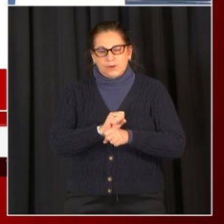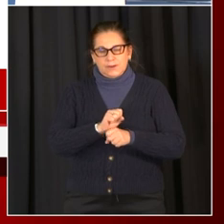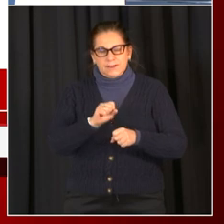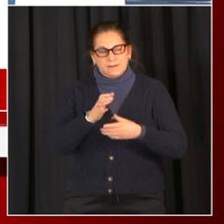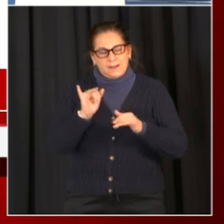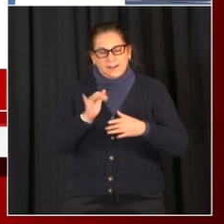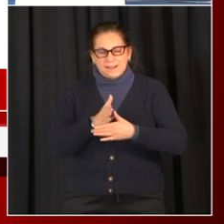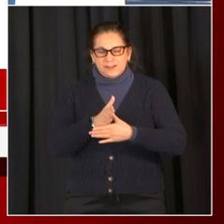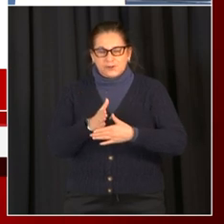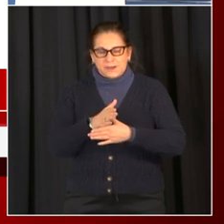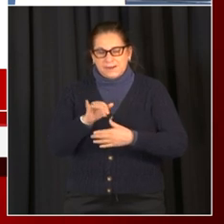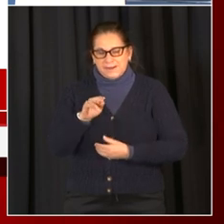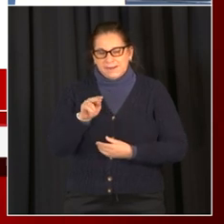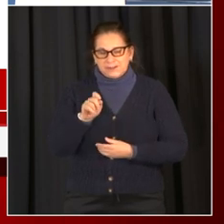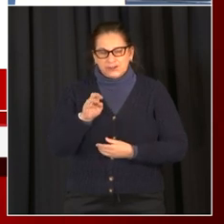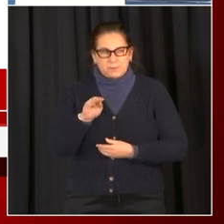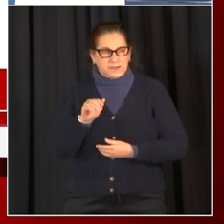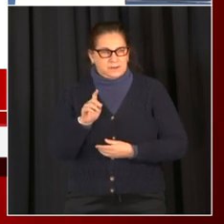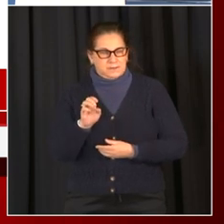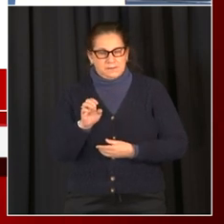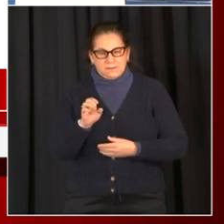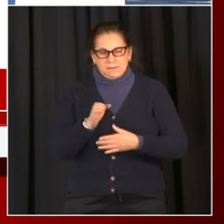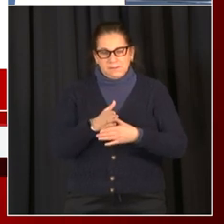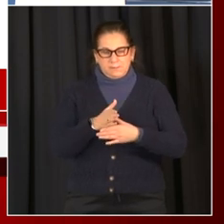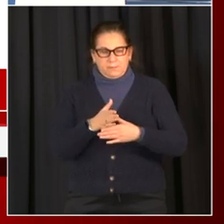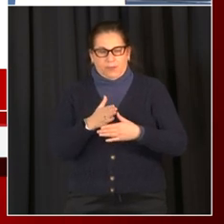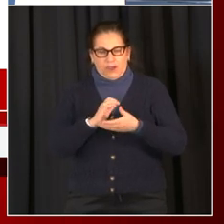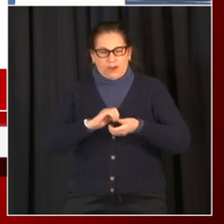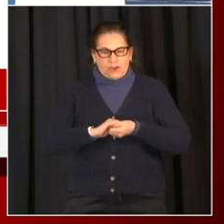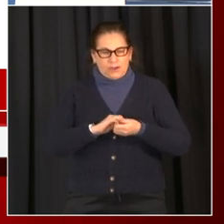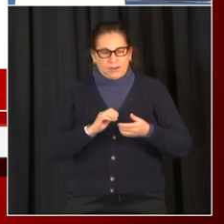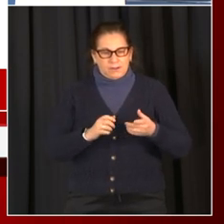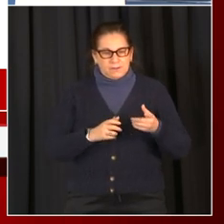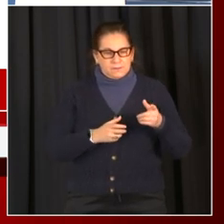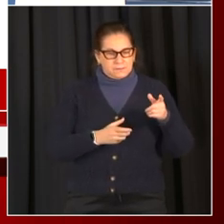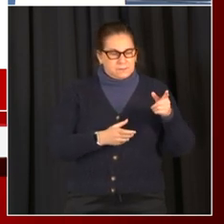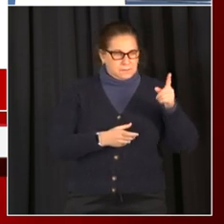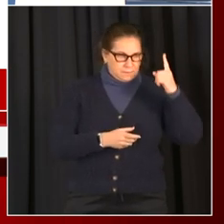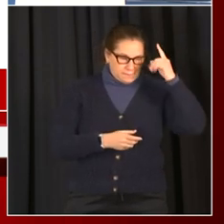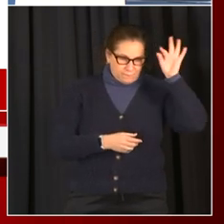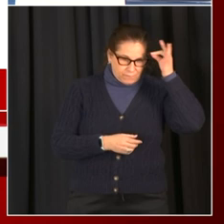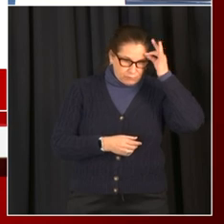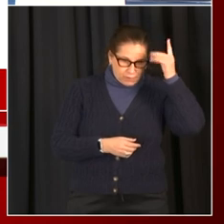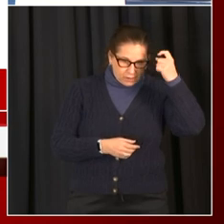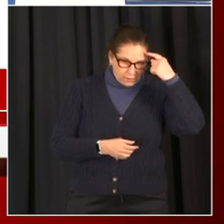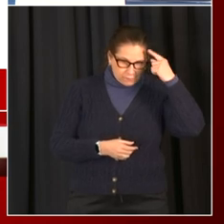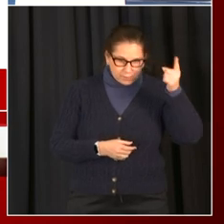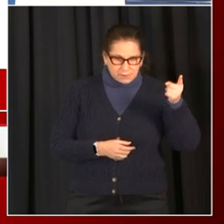and start the vaccinations for those pharmacists and federally qualified health center staff.